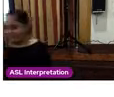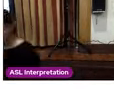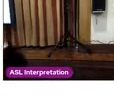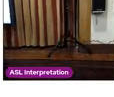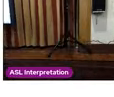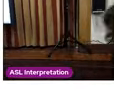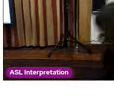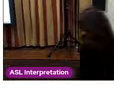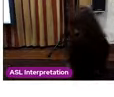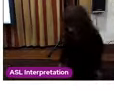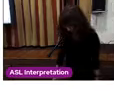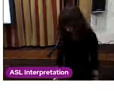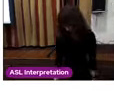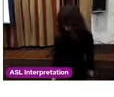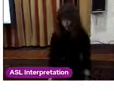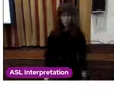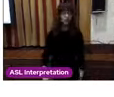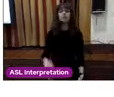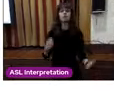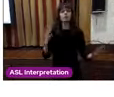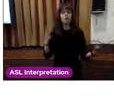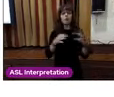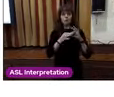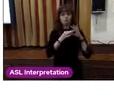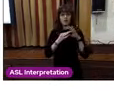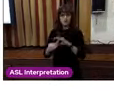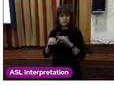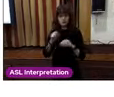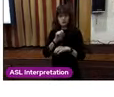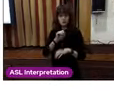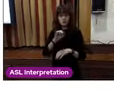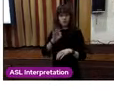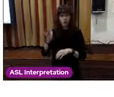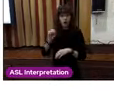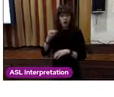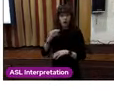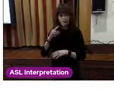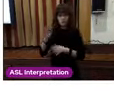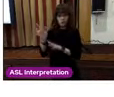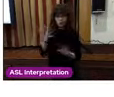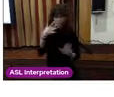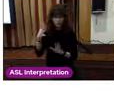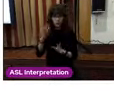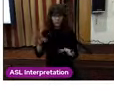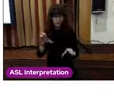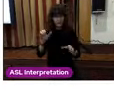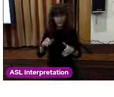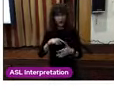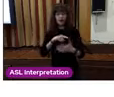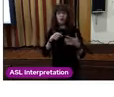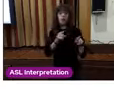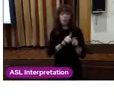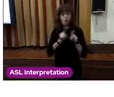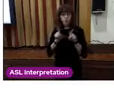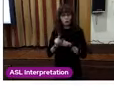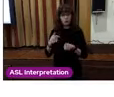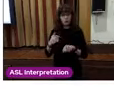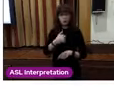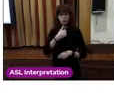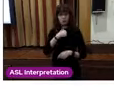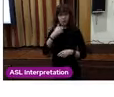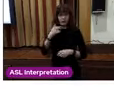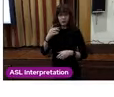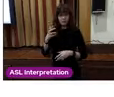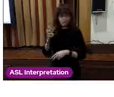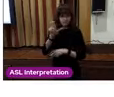So that's what we've got in terms of offshore wind. We also serving here in the Bronx is that we have